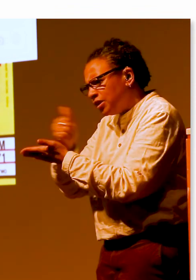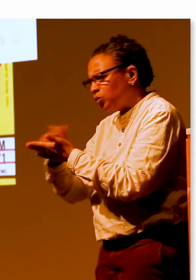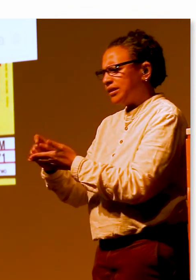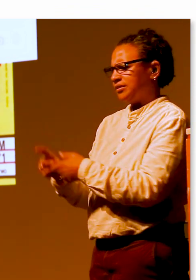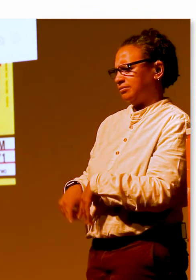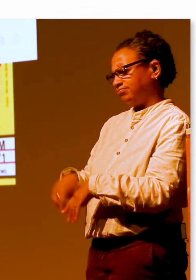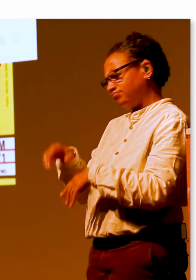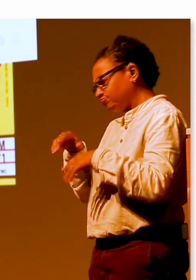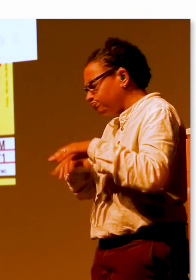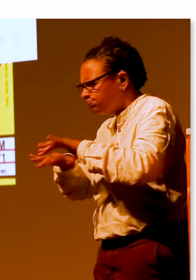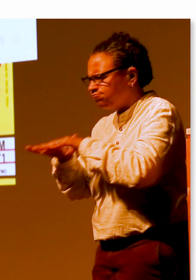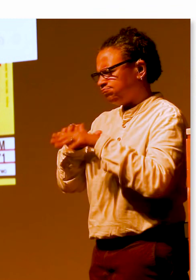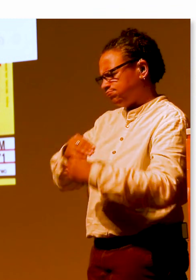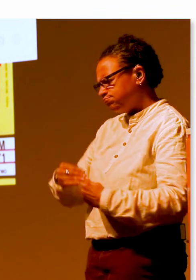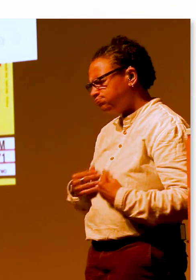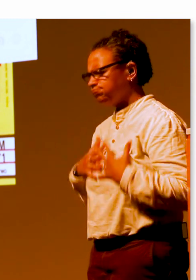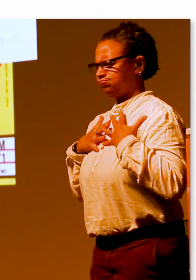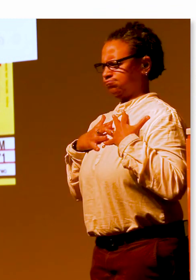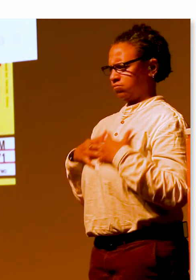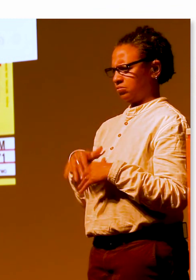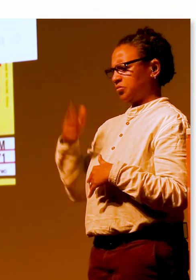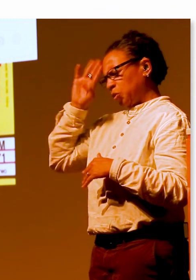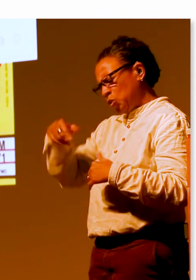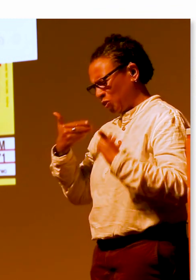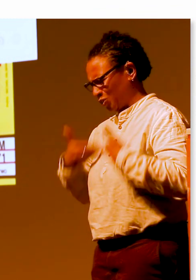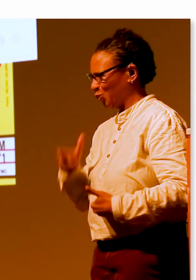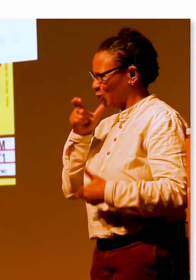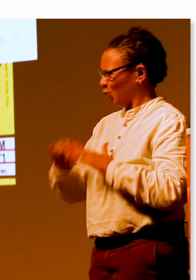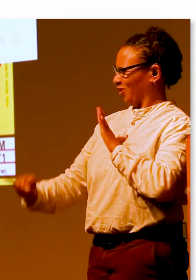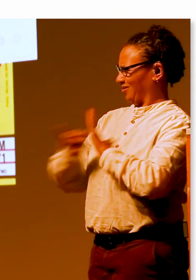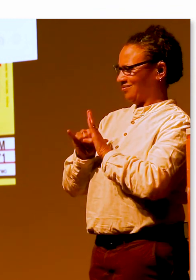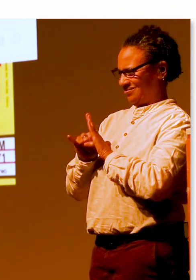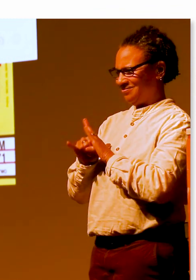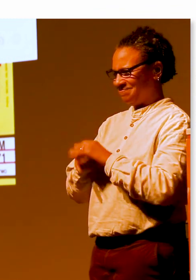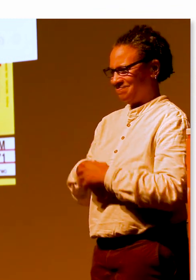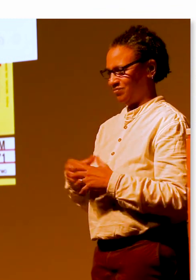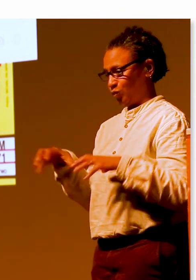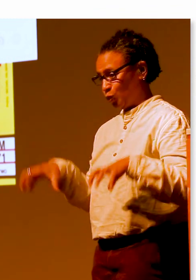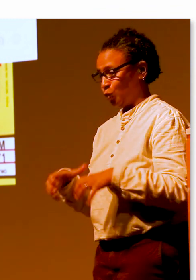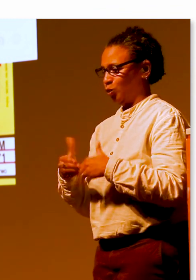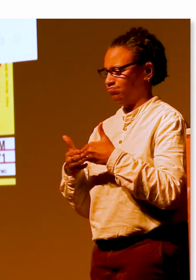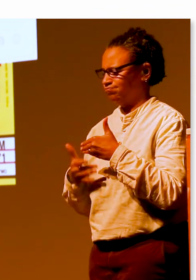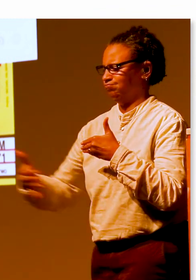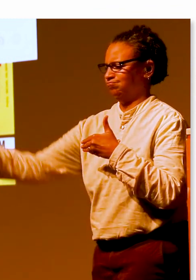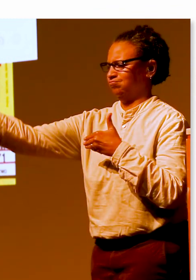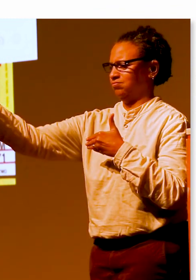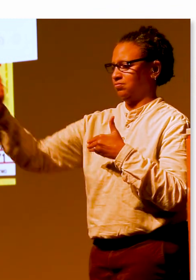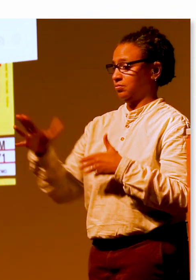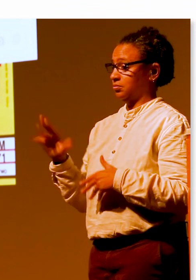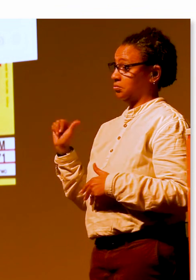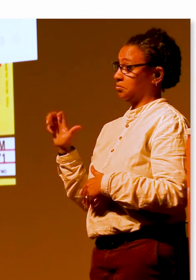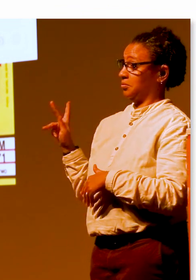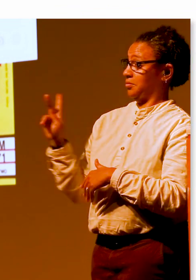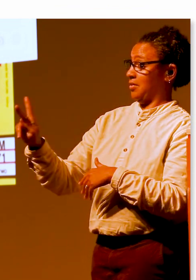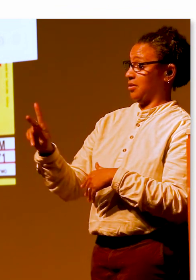College, which is where I was studying art history, I fully threw myself into art historical studies. I was taking 3 and